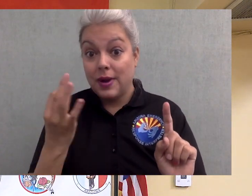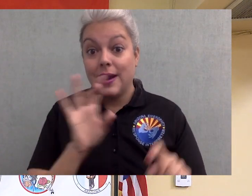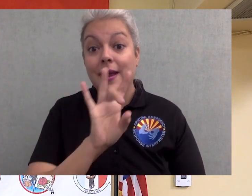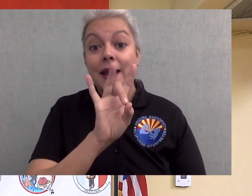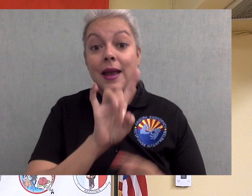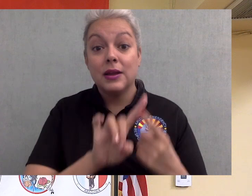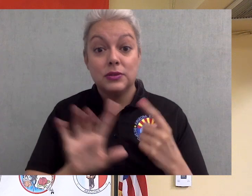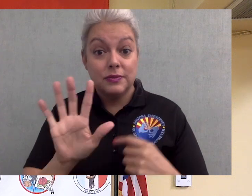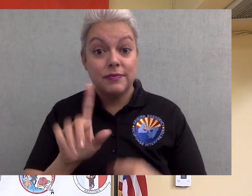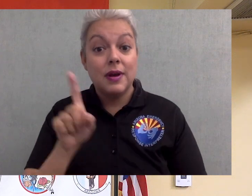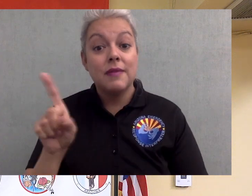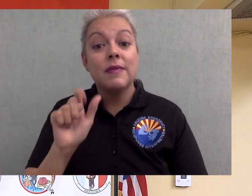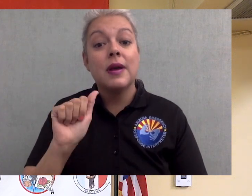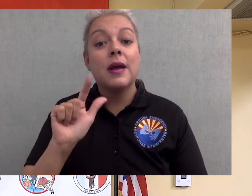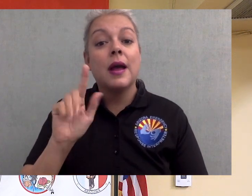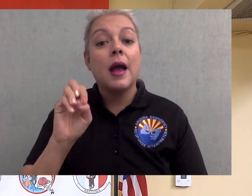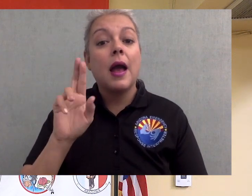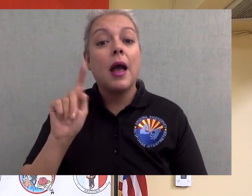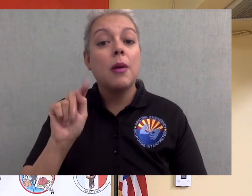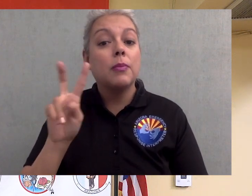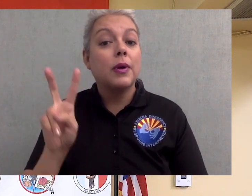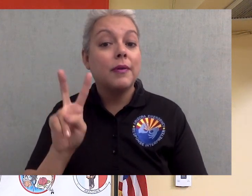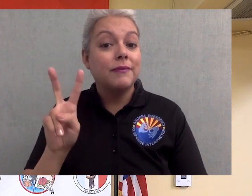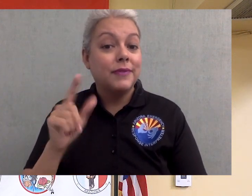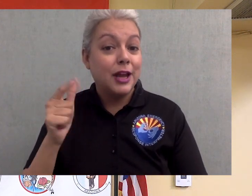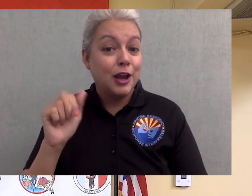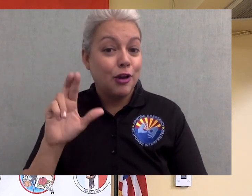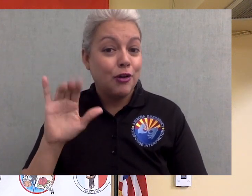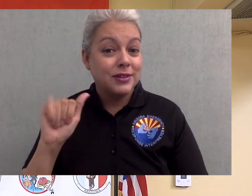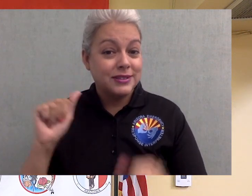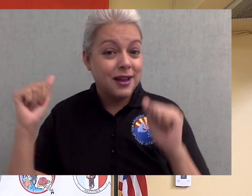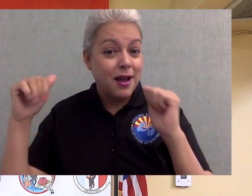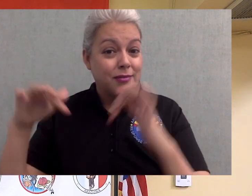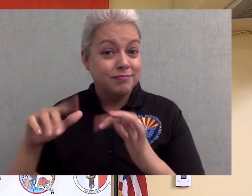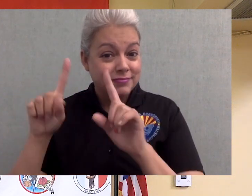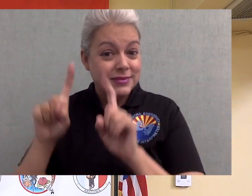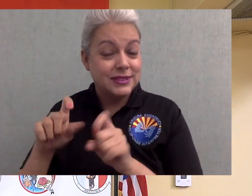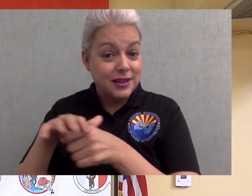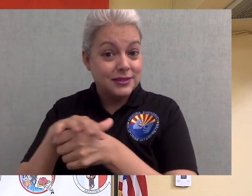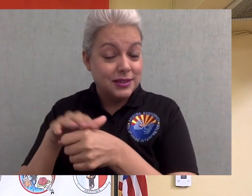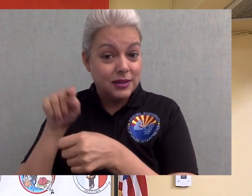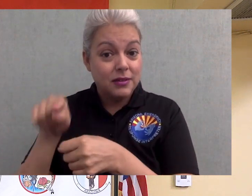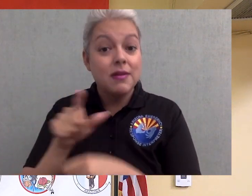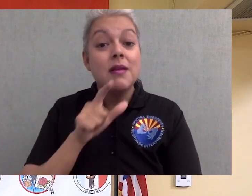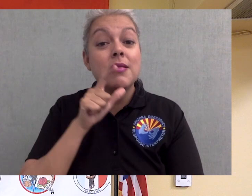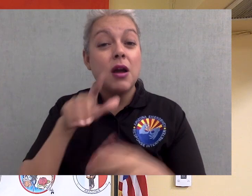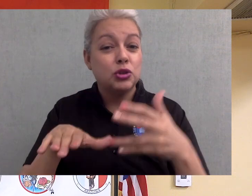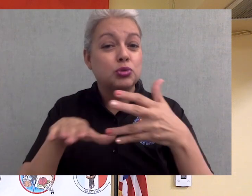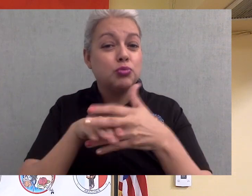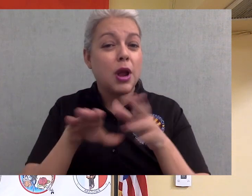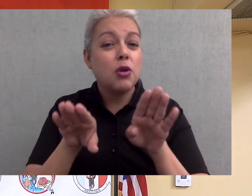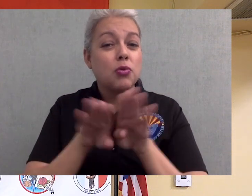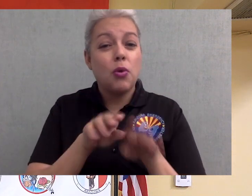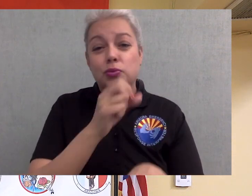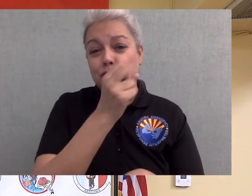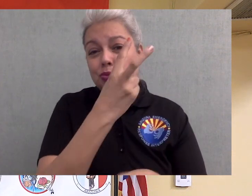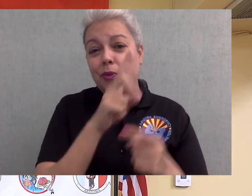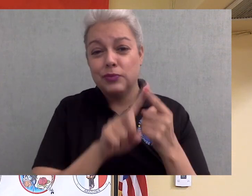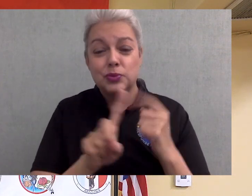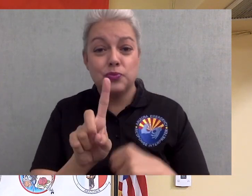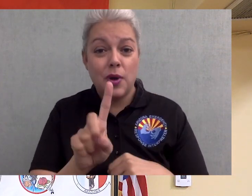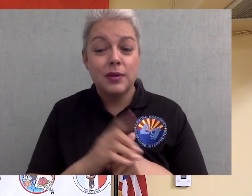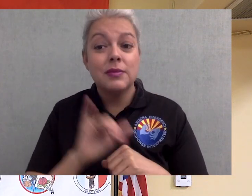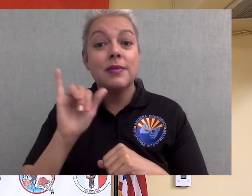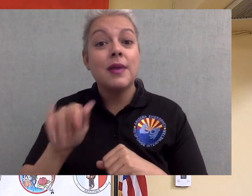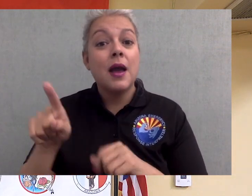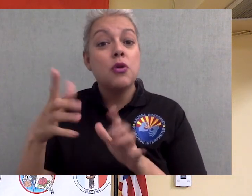8 to 5 at the Albert V. Garcia testing site with a lunch break between 12 and 1. So we have the rapid test